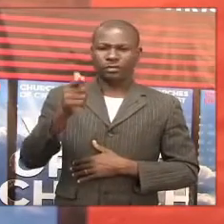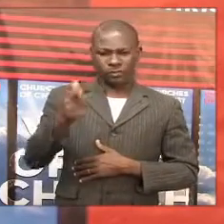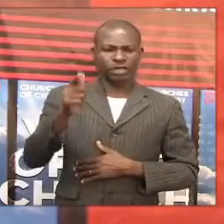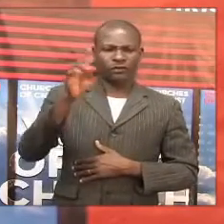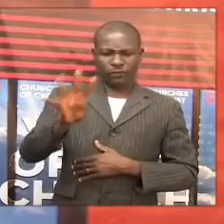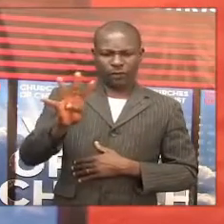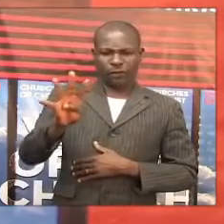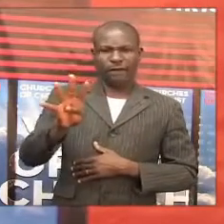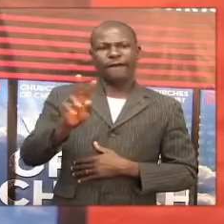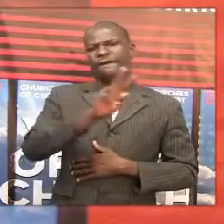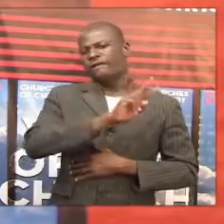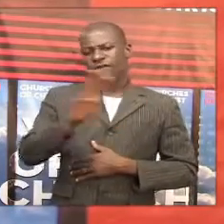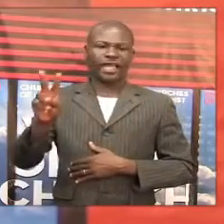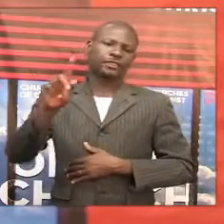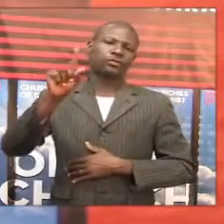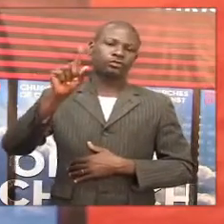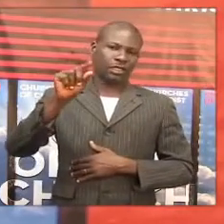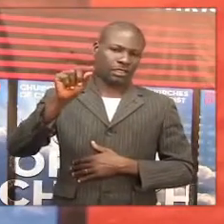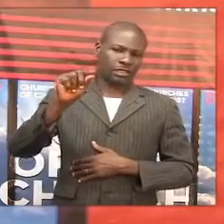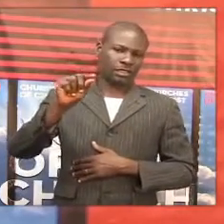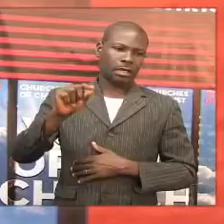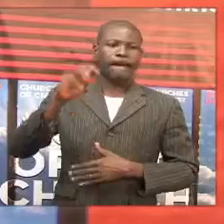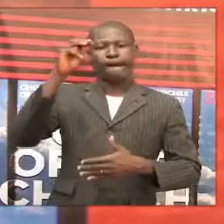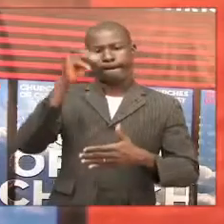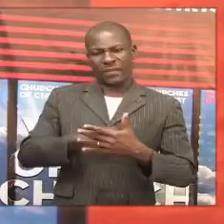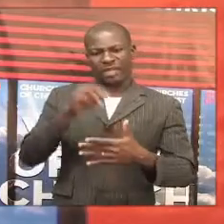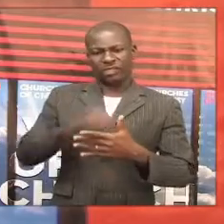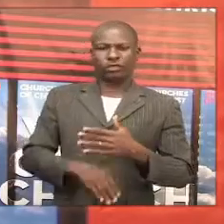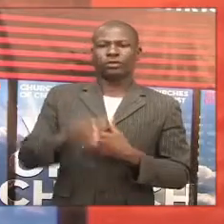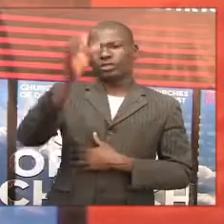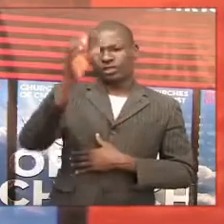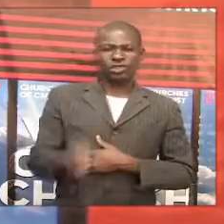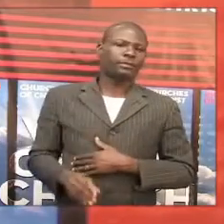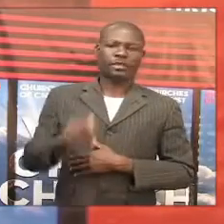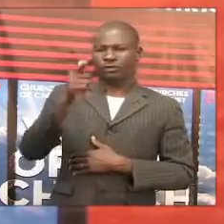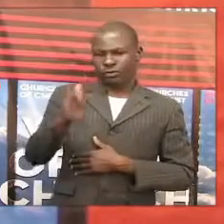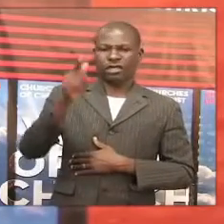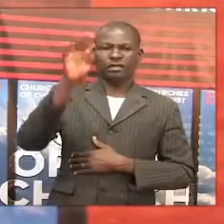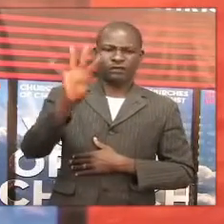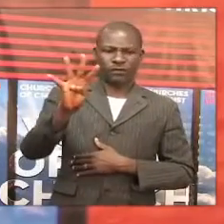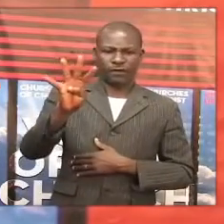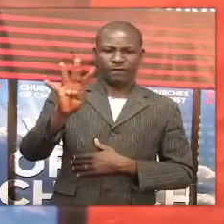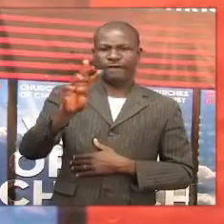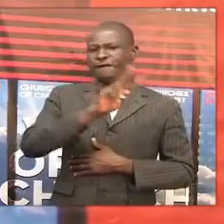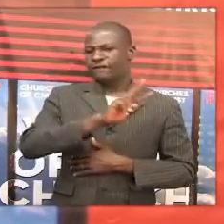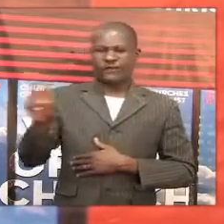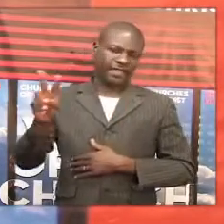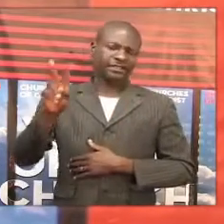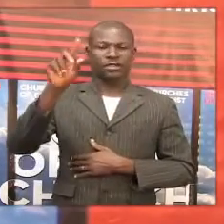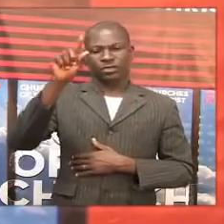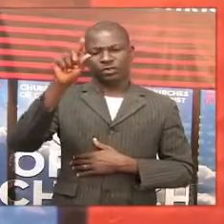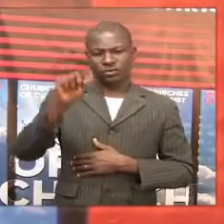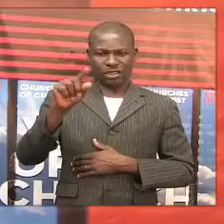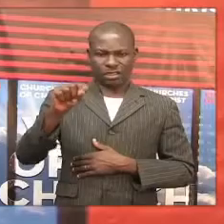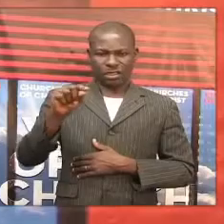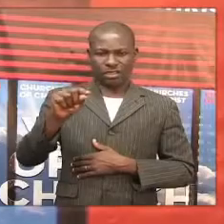verse 20 in teacher to na so kuta Bible no so so a ene ebie na